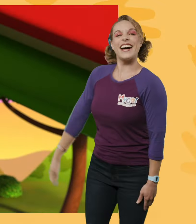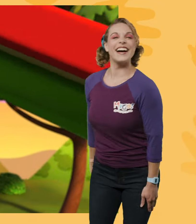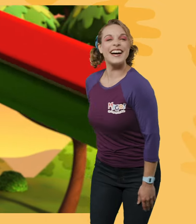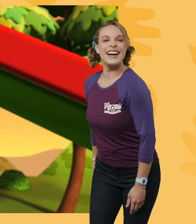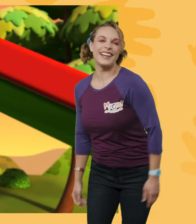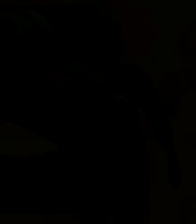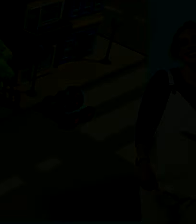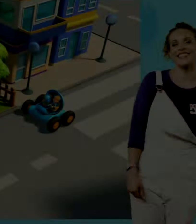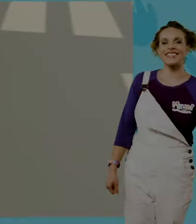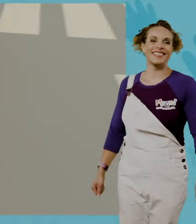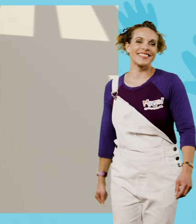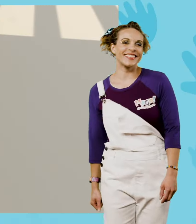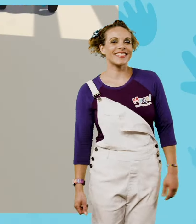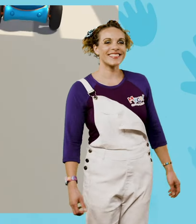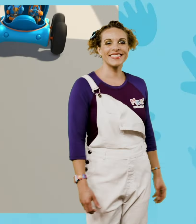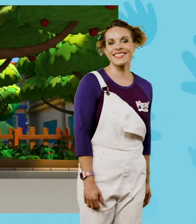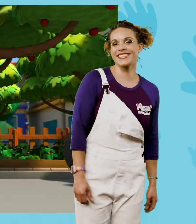Bye-bye.